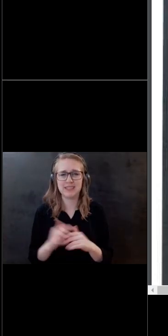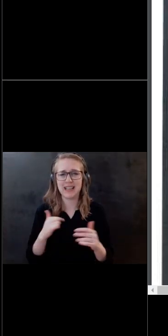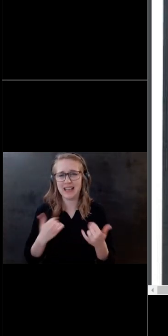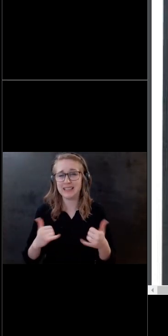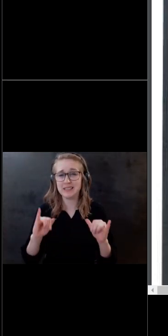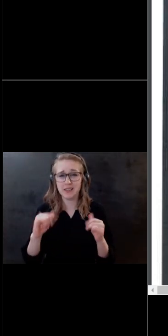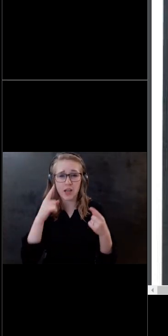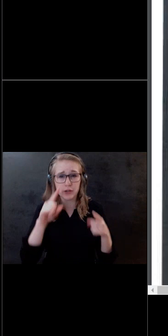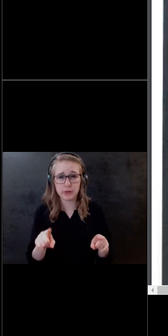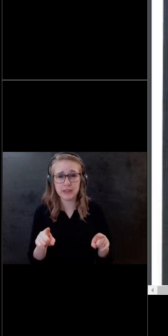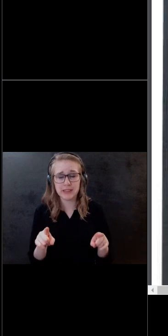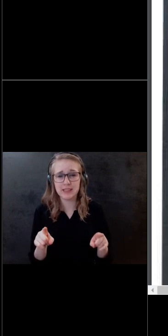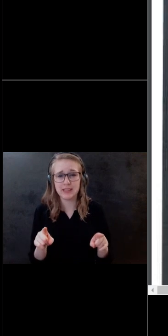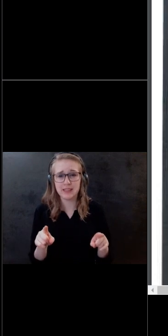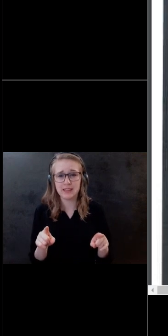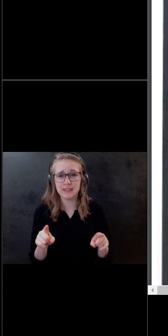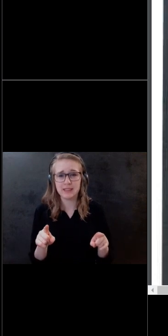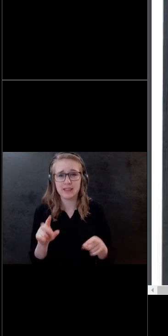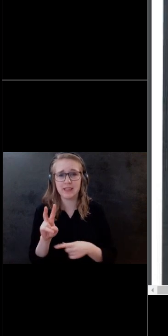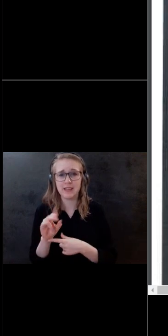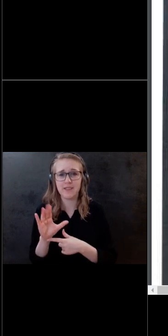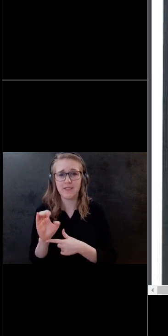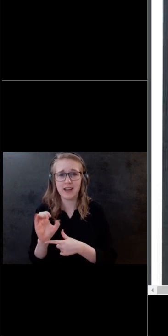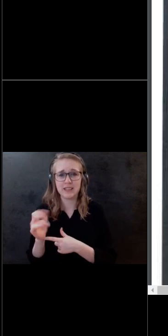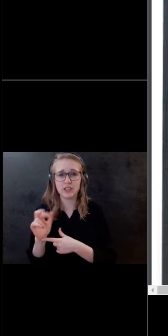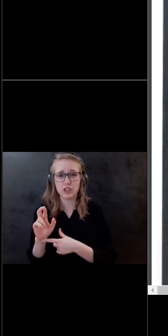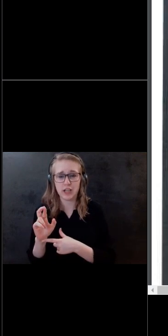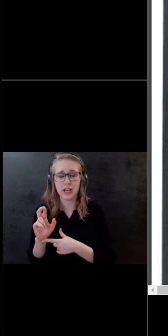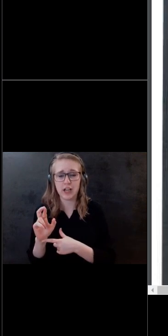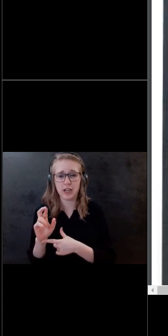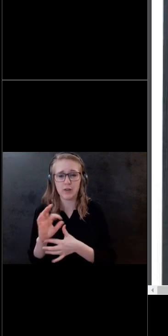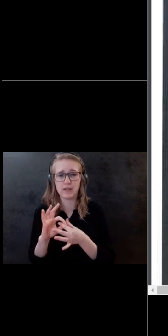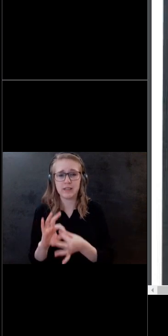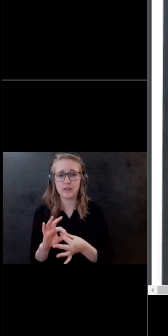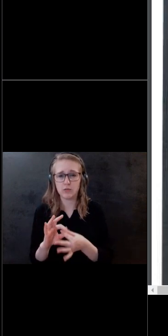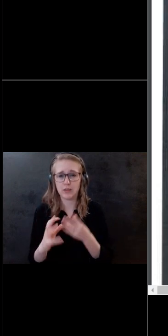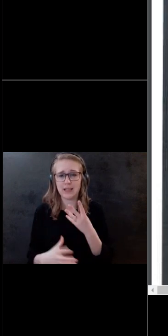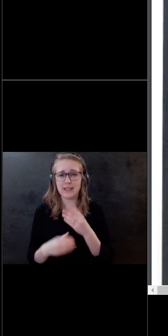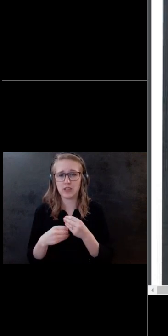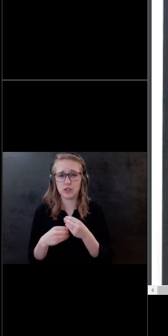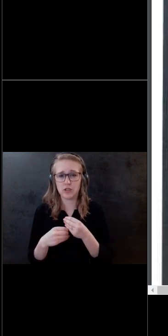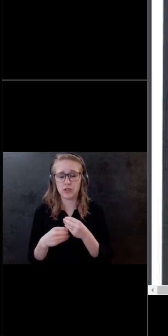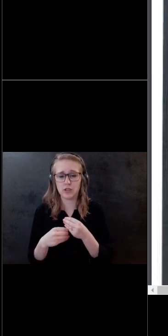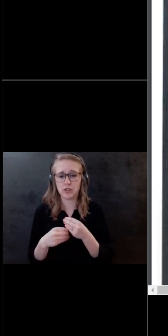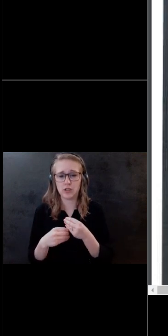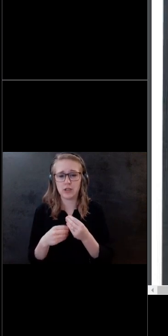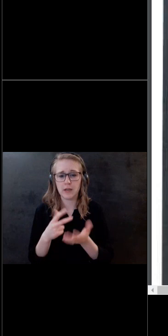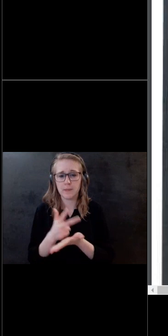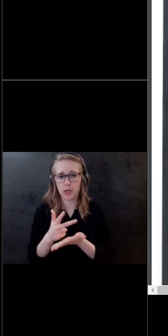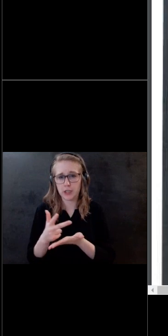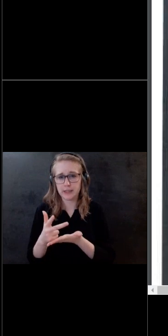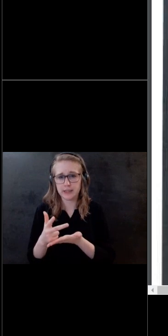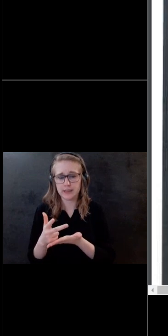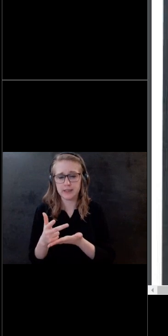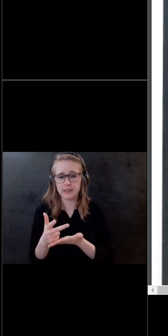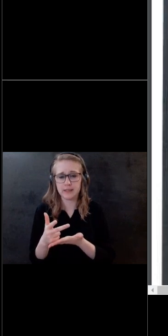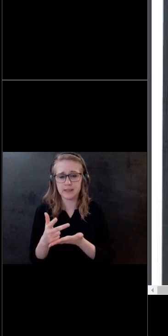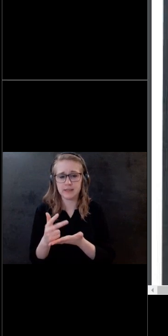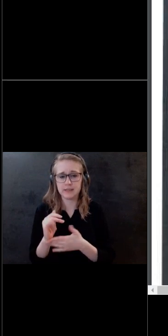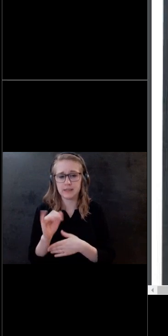with the vice chair about getting additional parking, if we